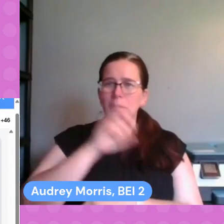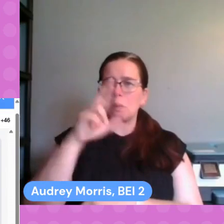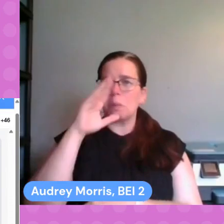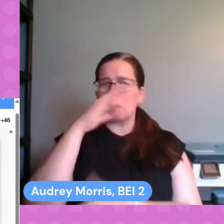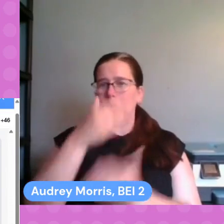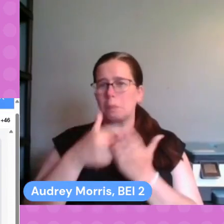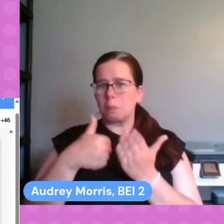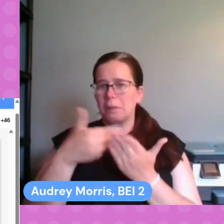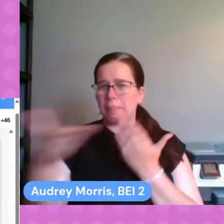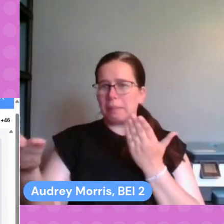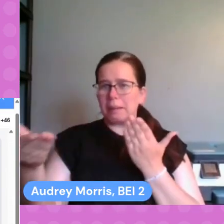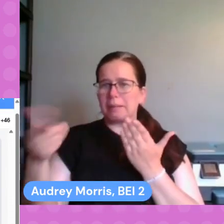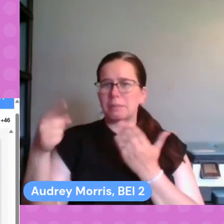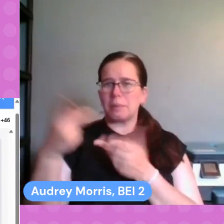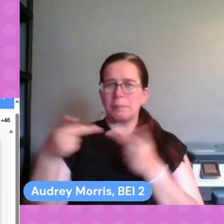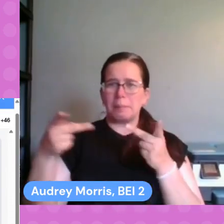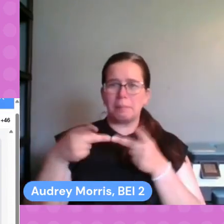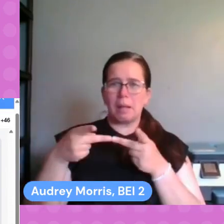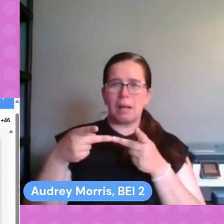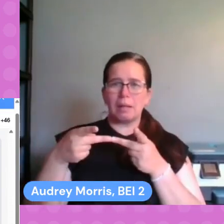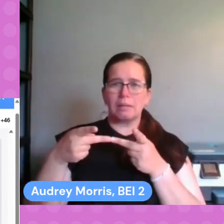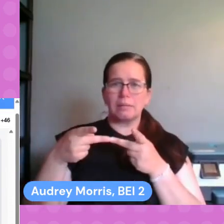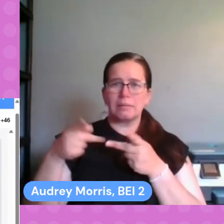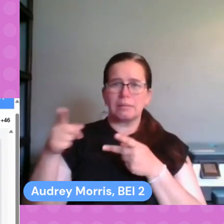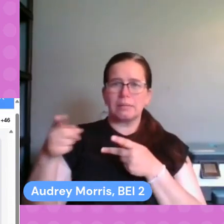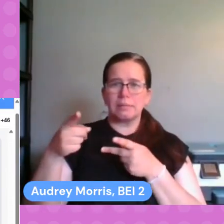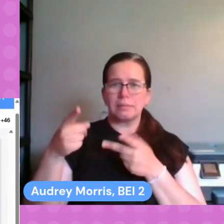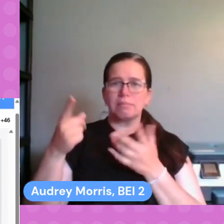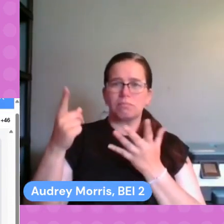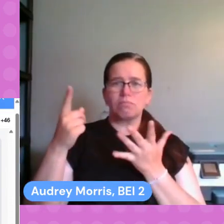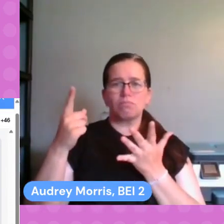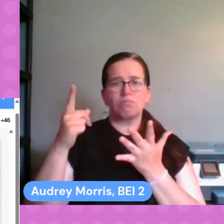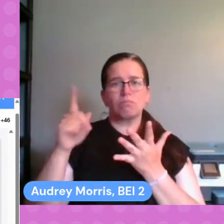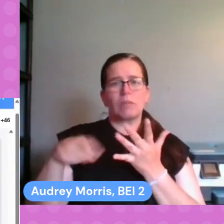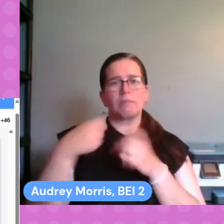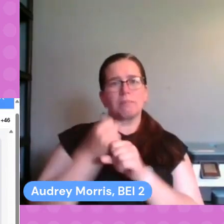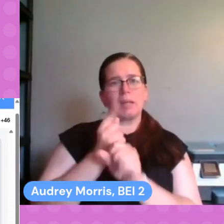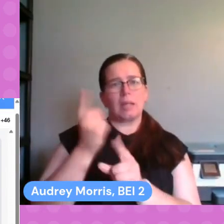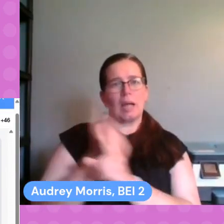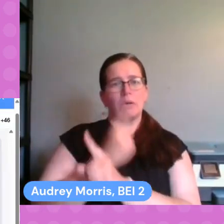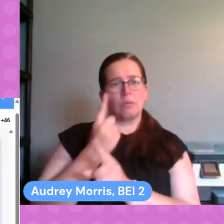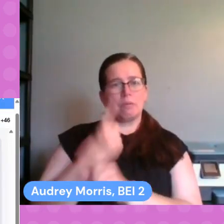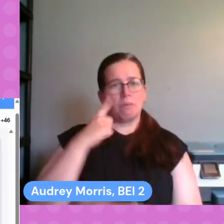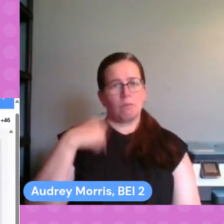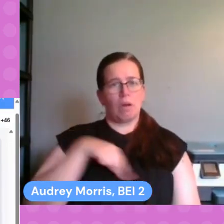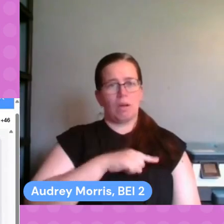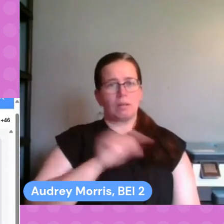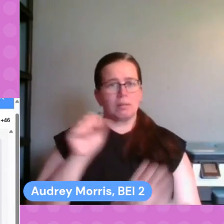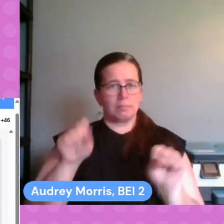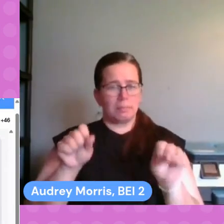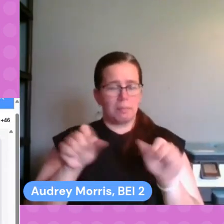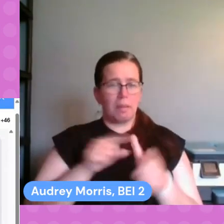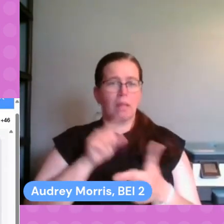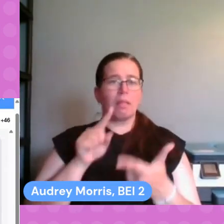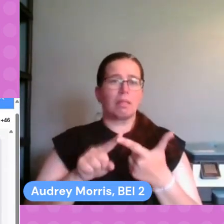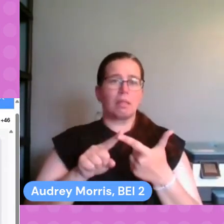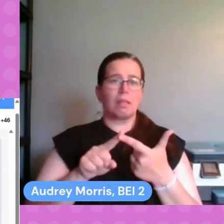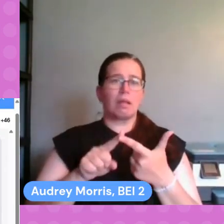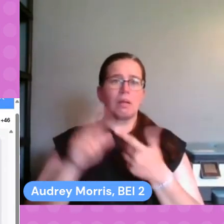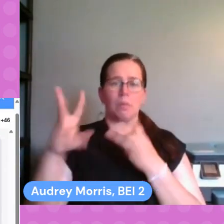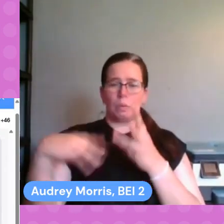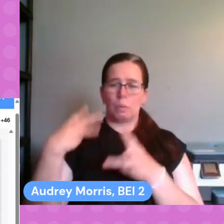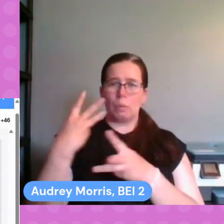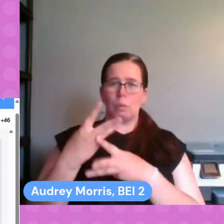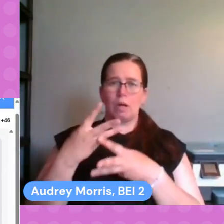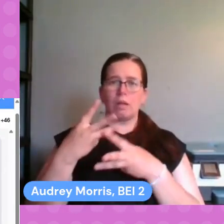of the spots where we have our work cut out for us to really make sure that we make it as accurate as possible. And then also the world is grappling